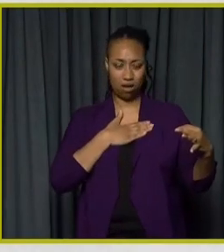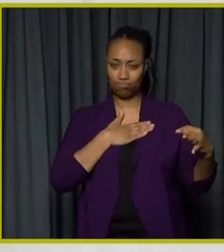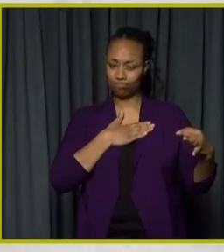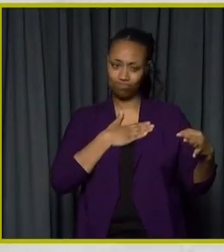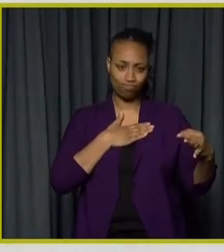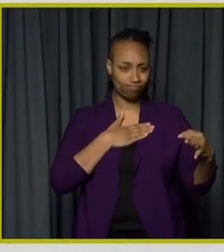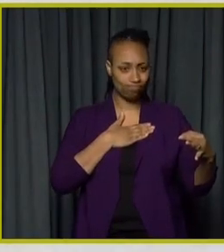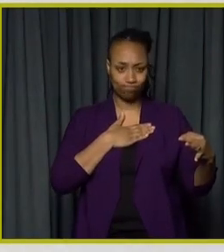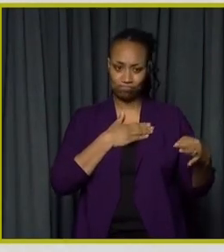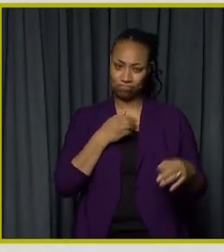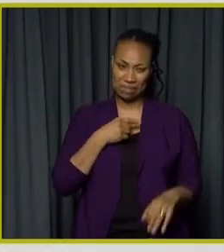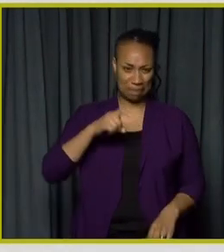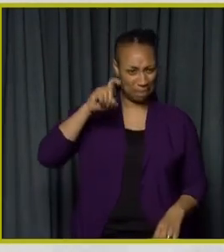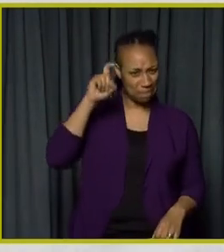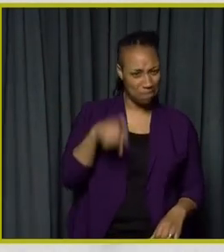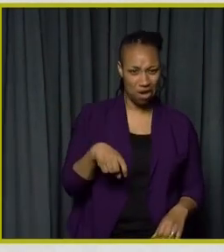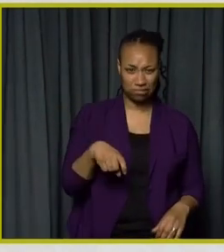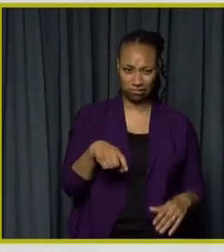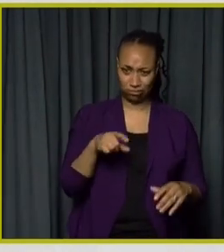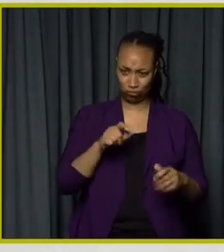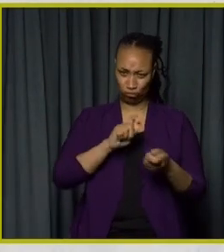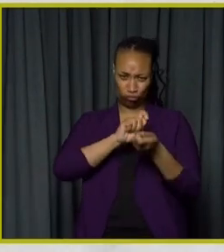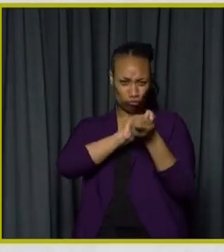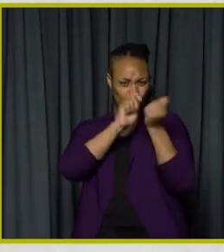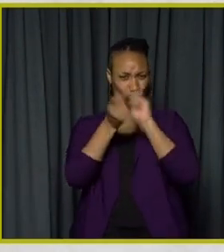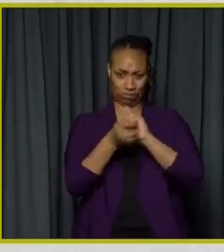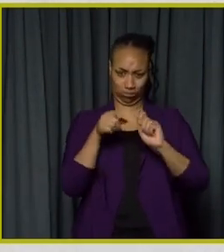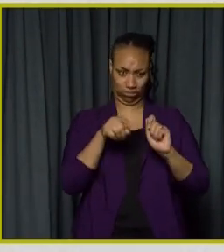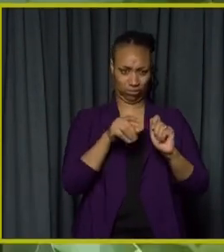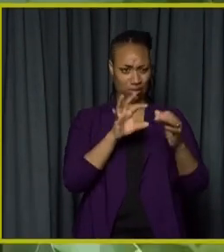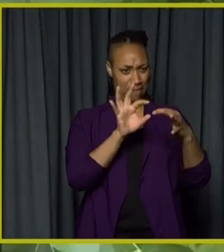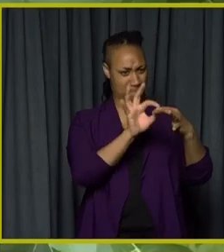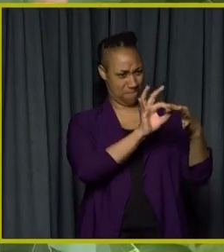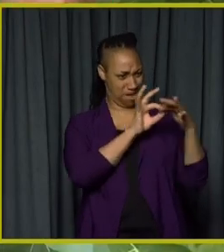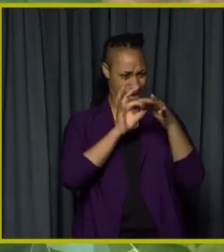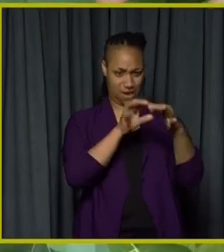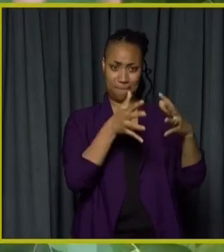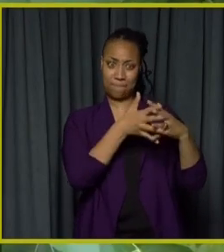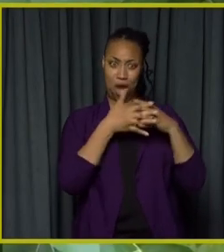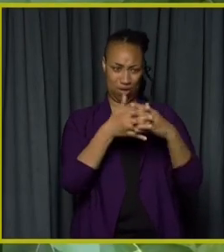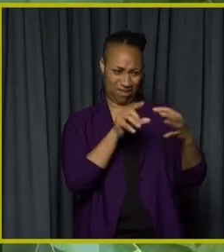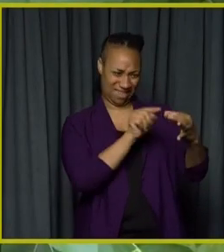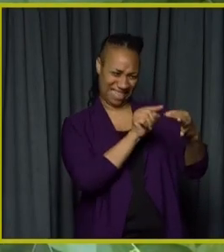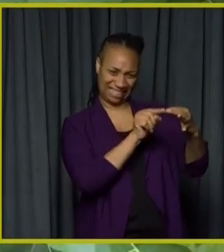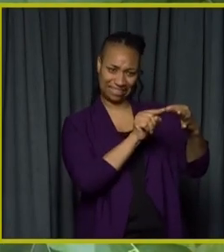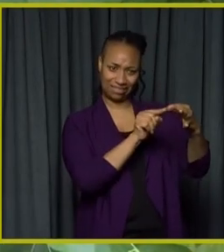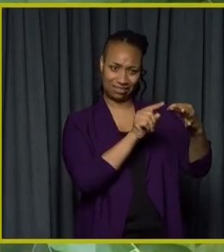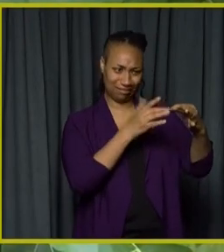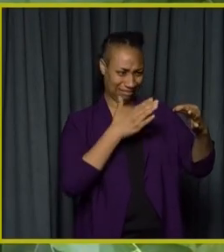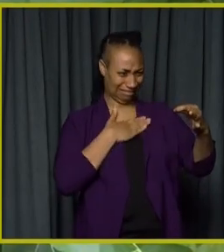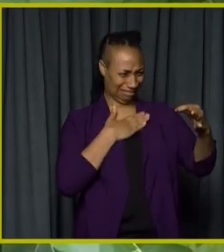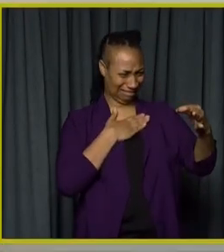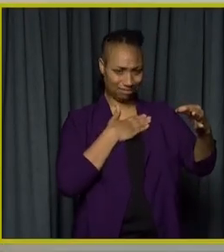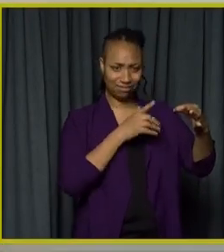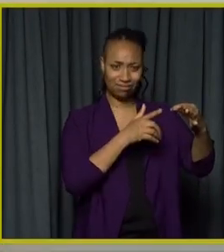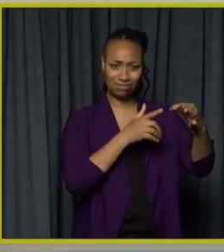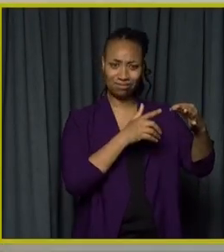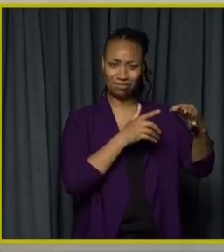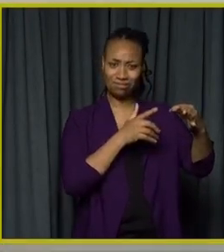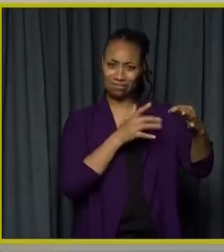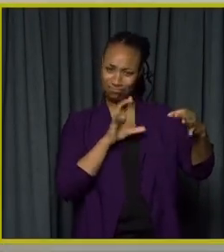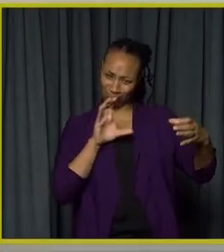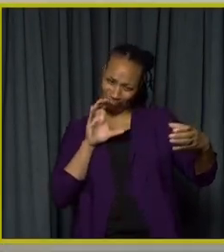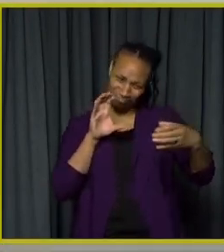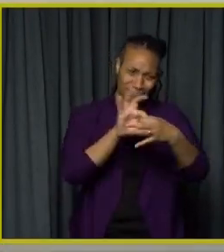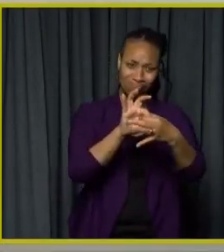be. America's gotta be. America will be made new with a movement from the bottom up. If